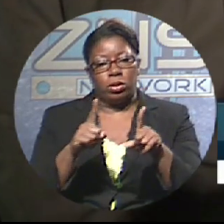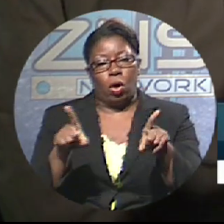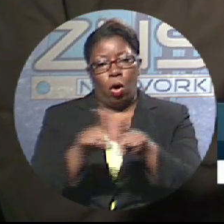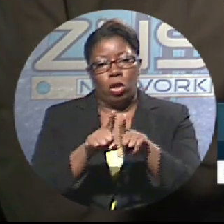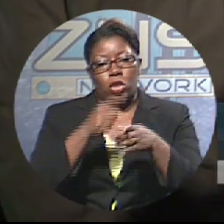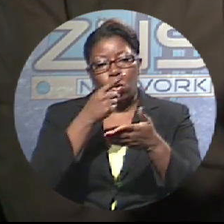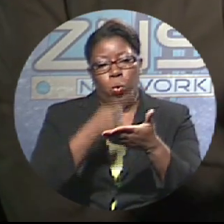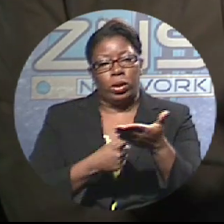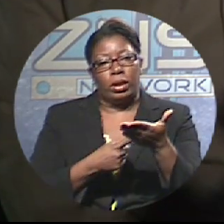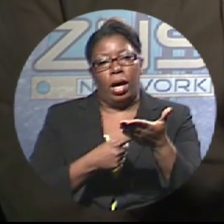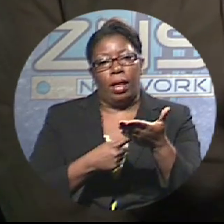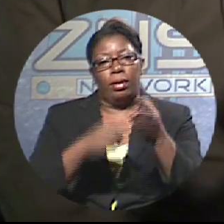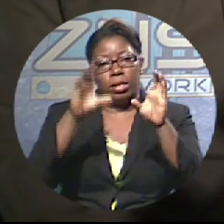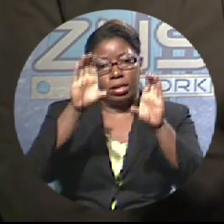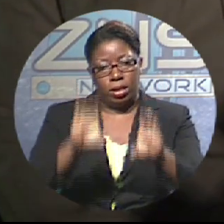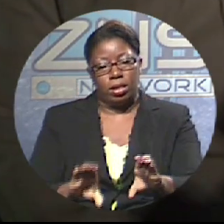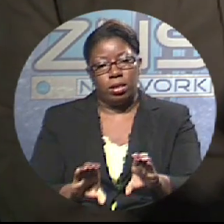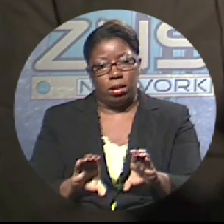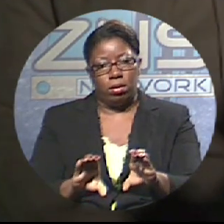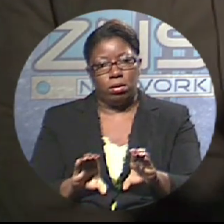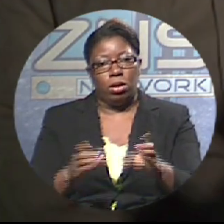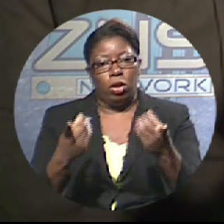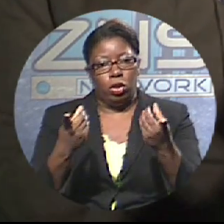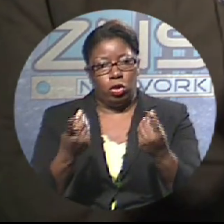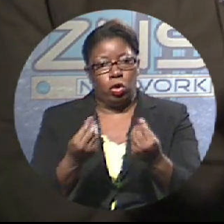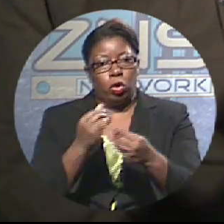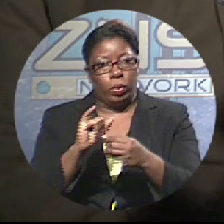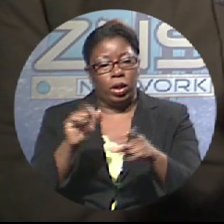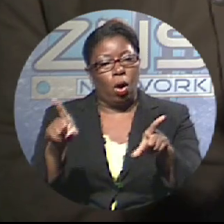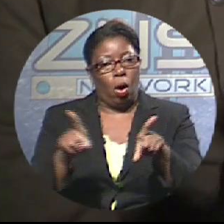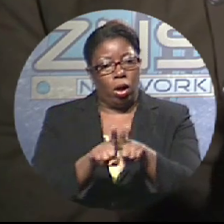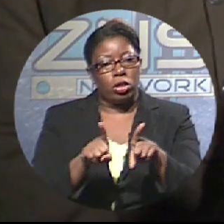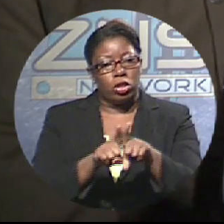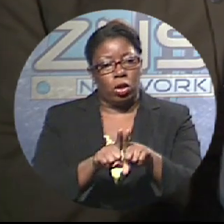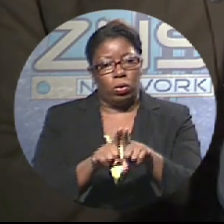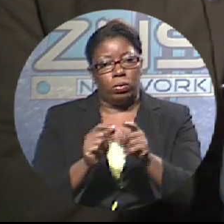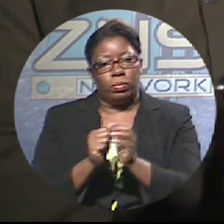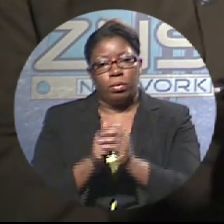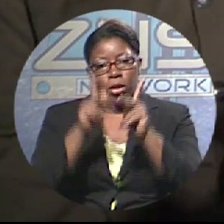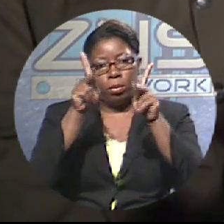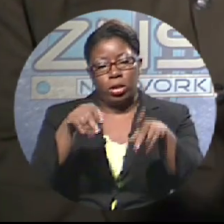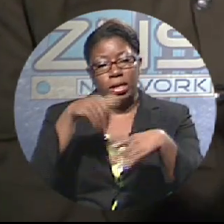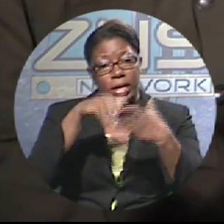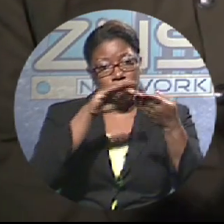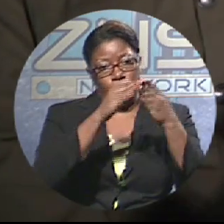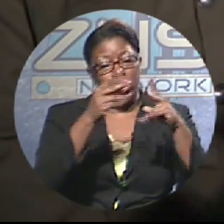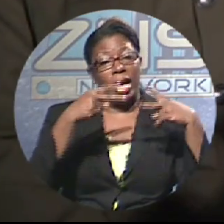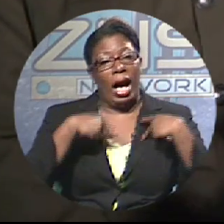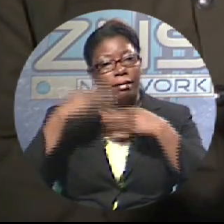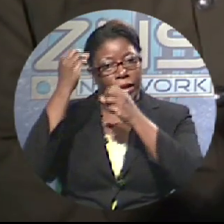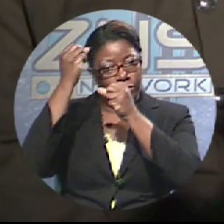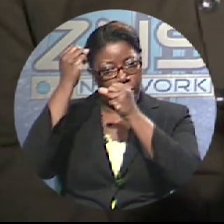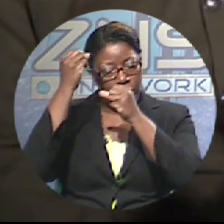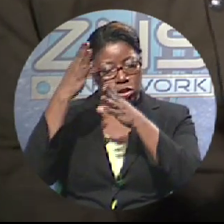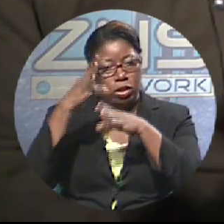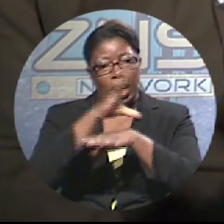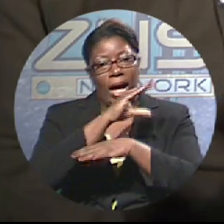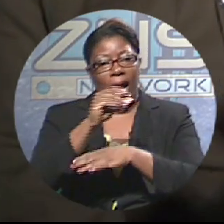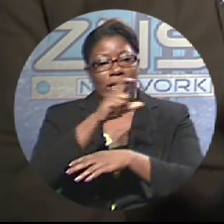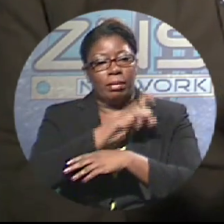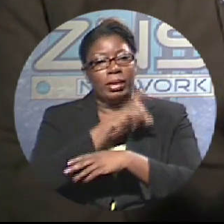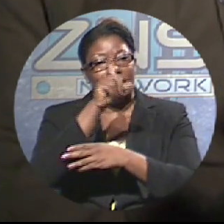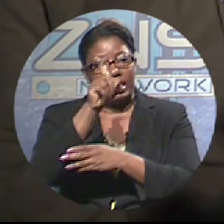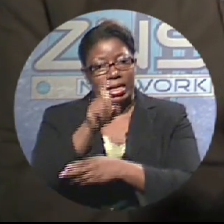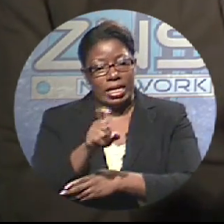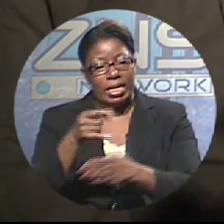what are the citizens in the community doing. The persons in the community have the information that the police need to